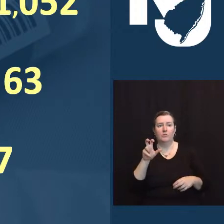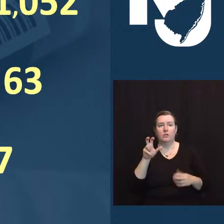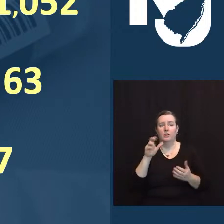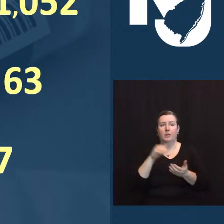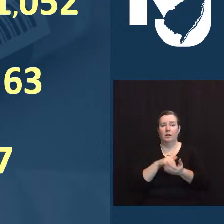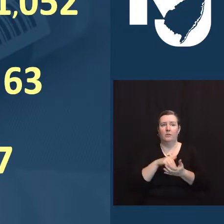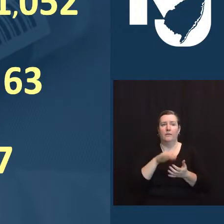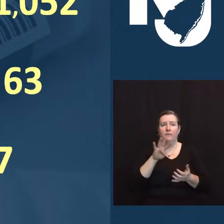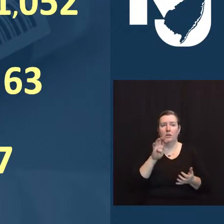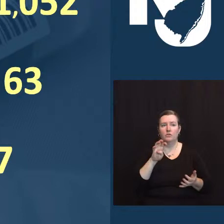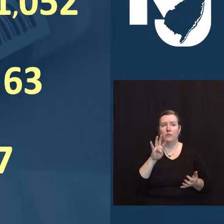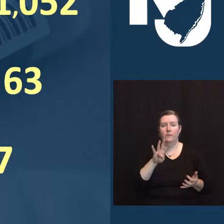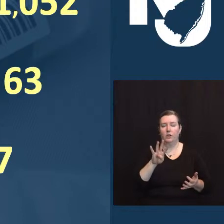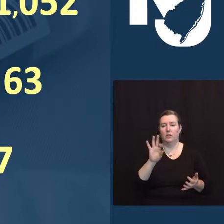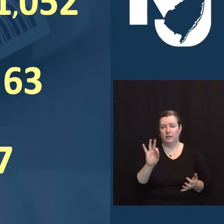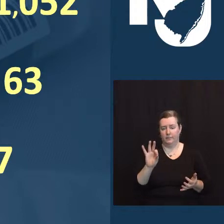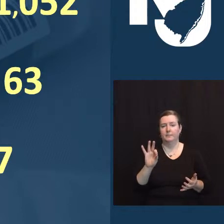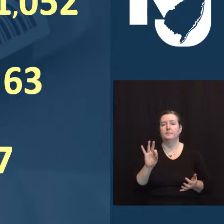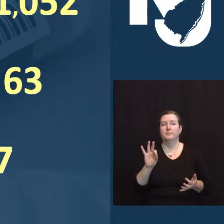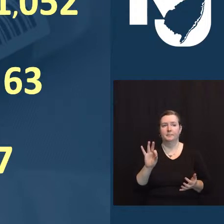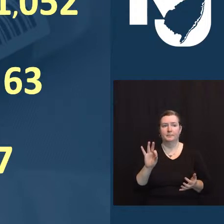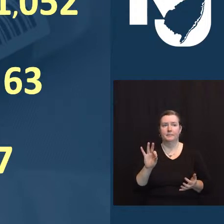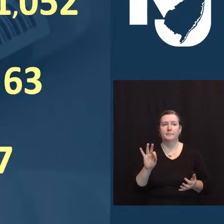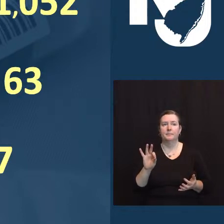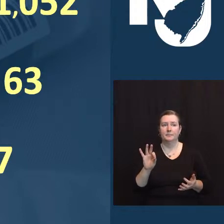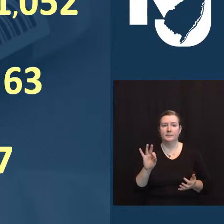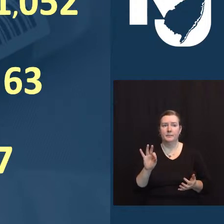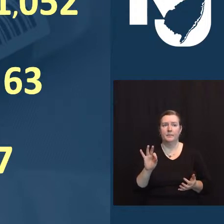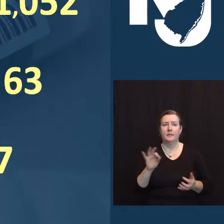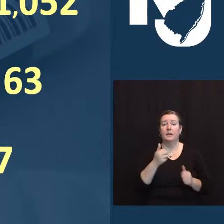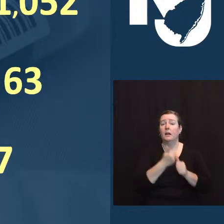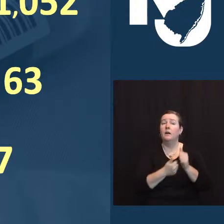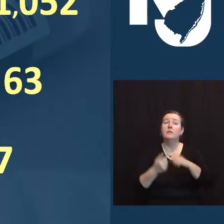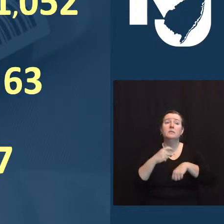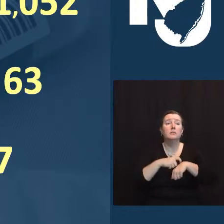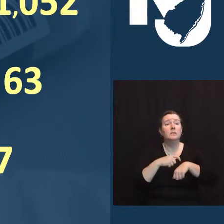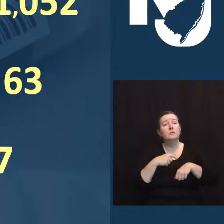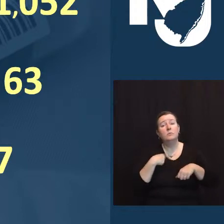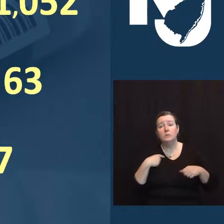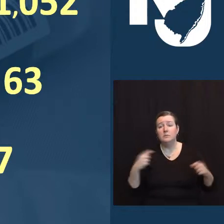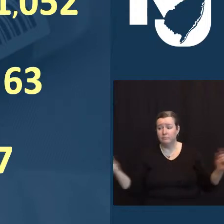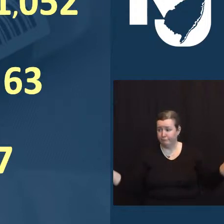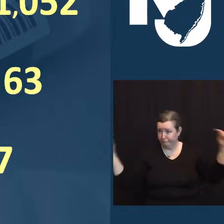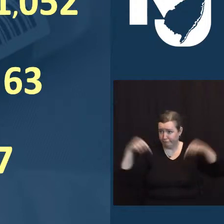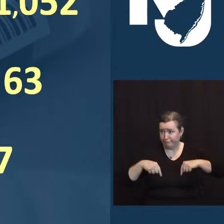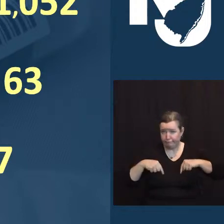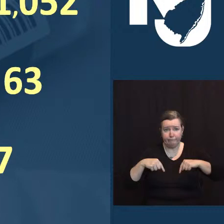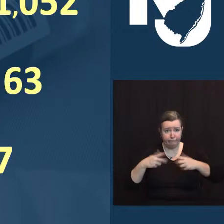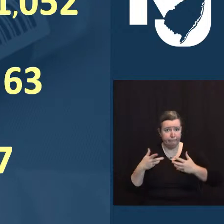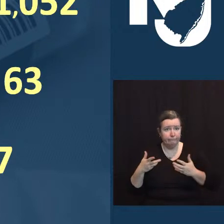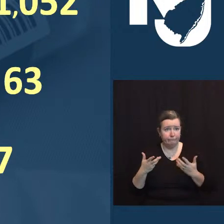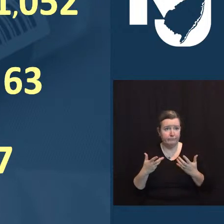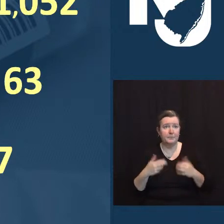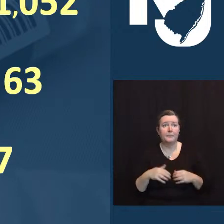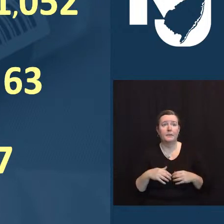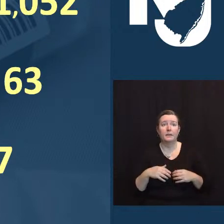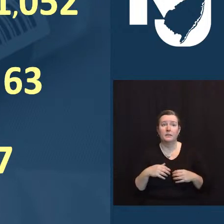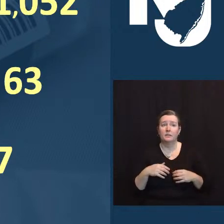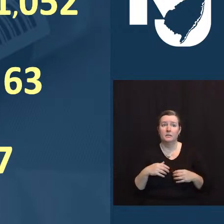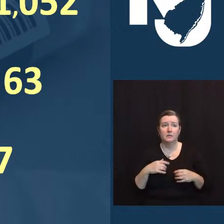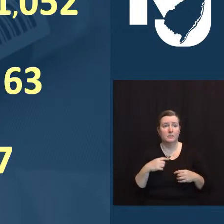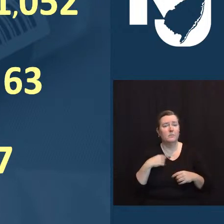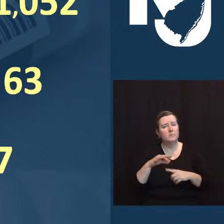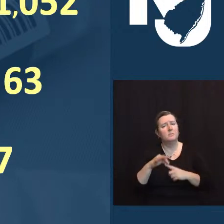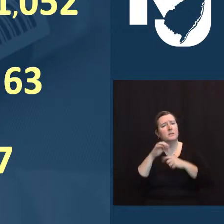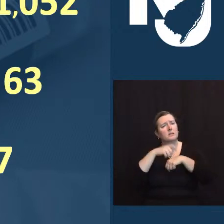23,449. And every time we've come together for one of these briefings, we've taken time to remember and honor a few of those